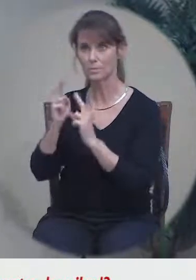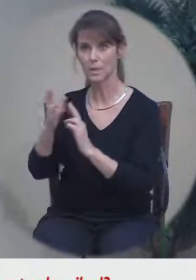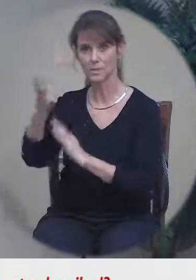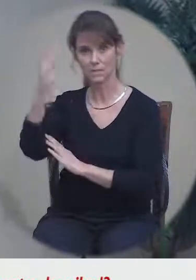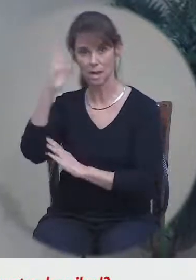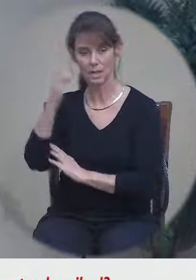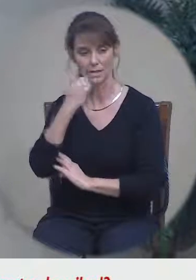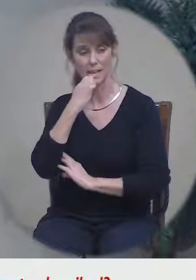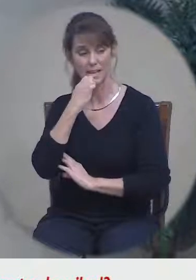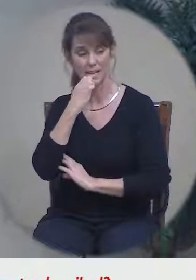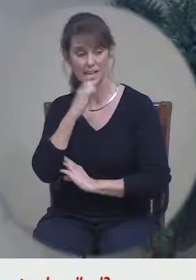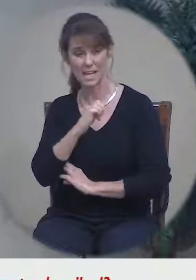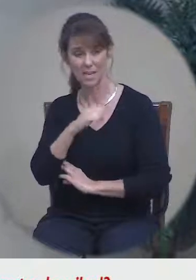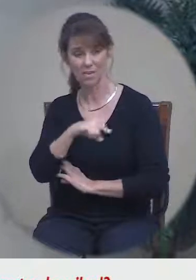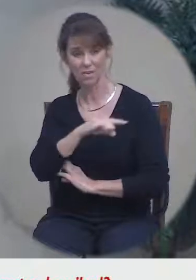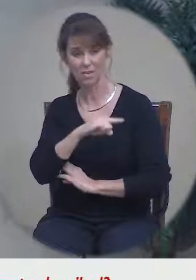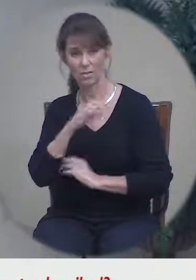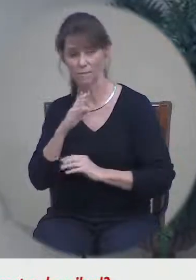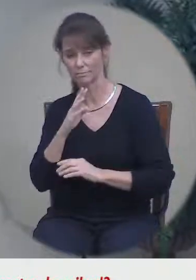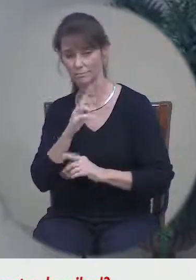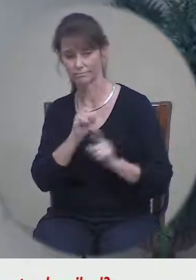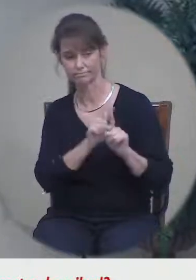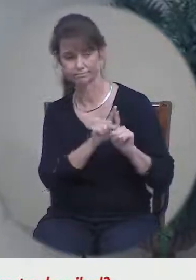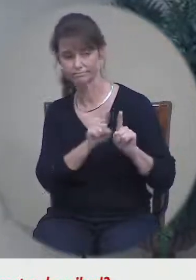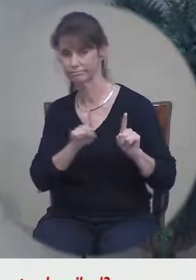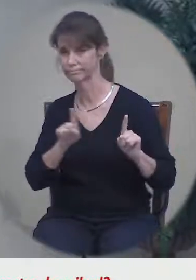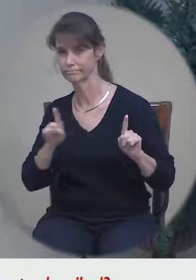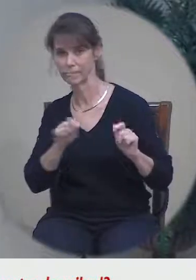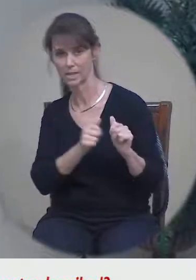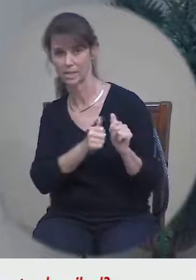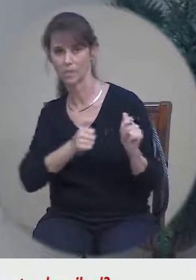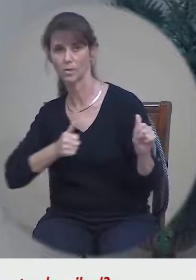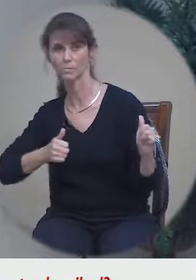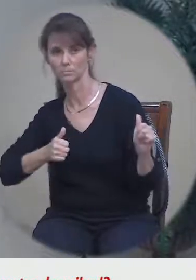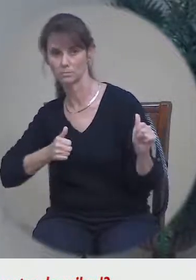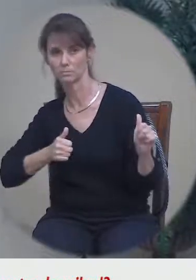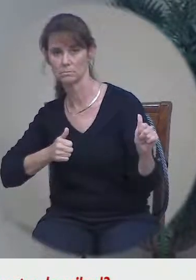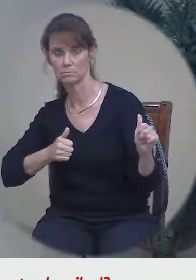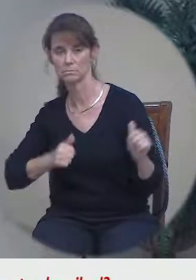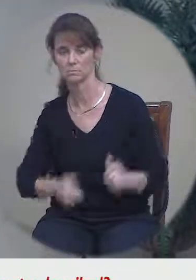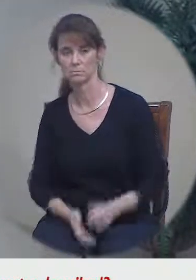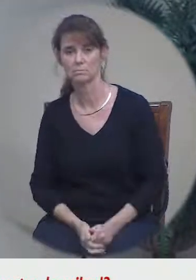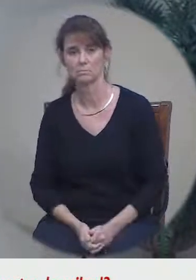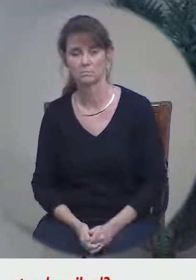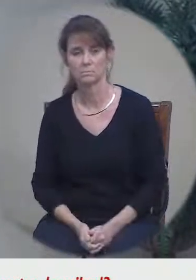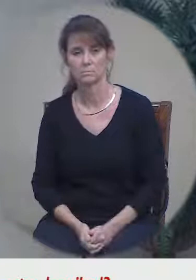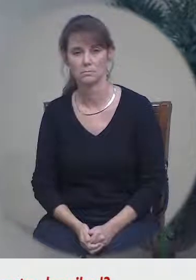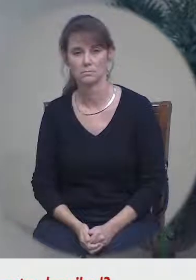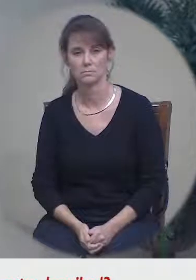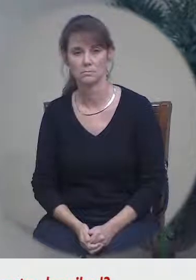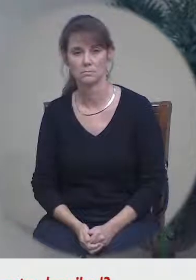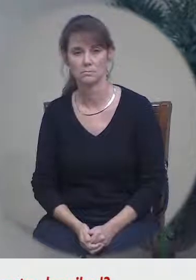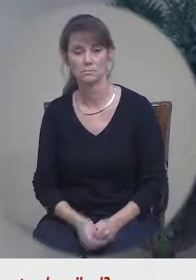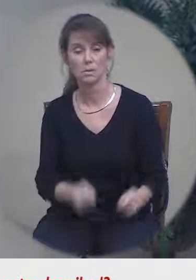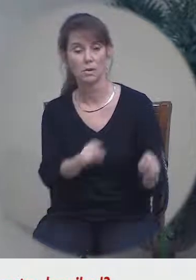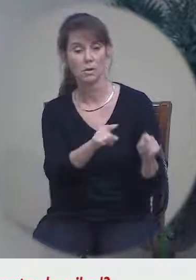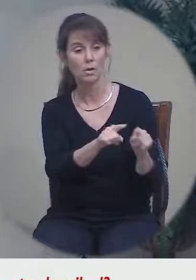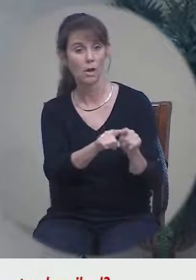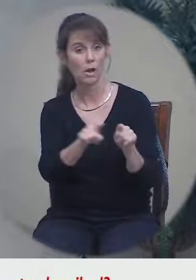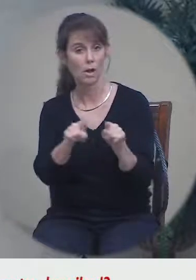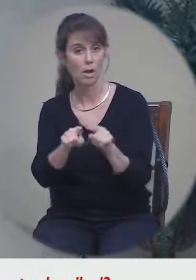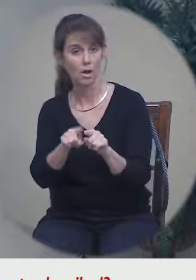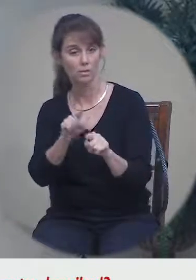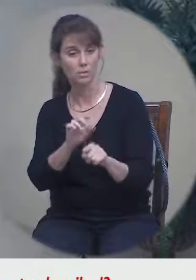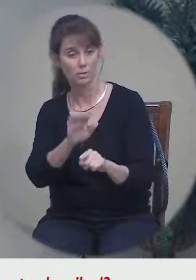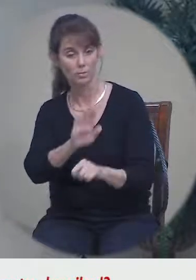character is described here in really the very first verse of the book. But there's another insight into the character of this man